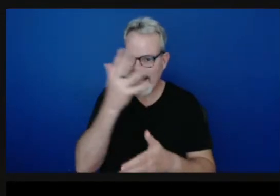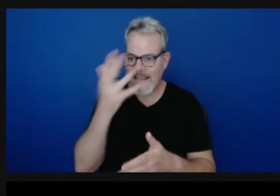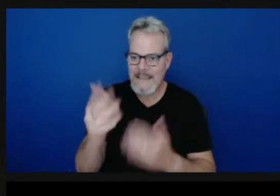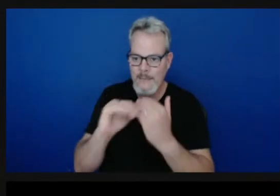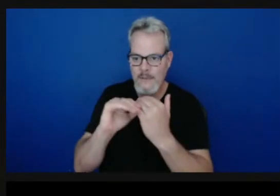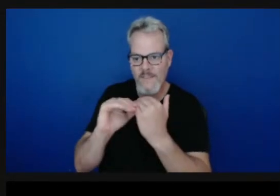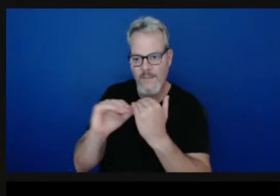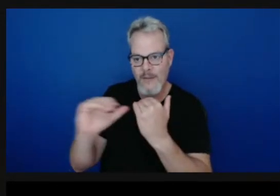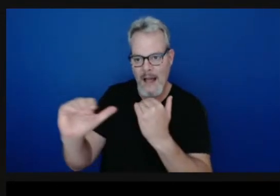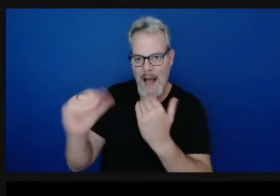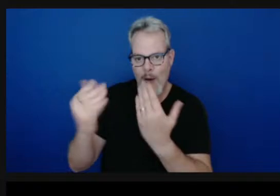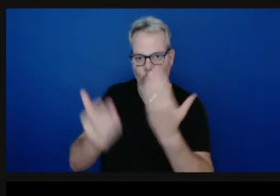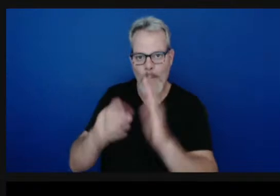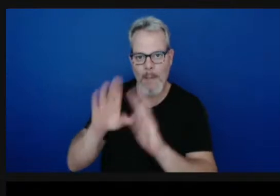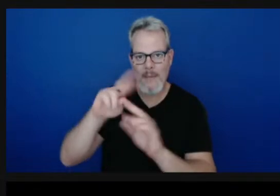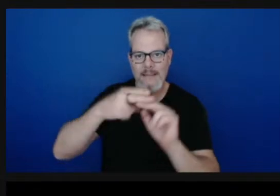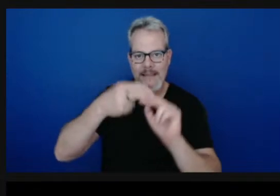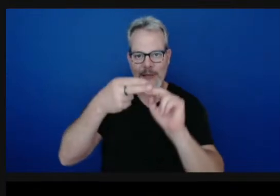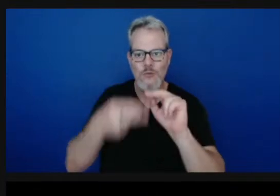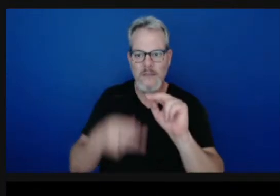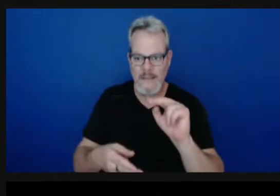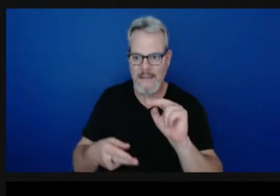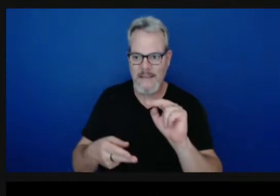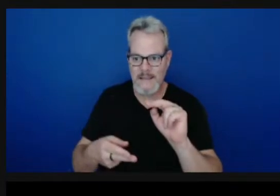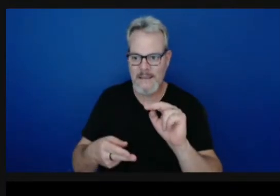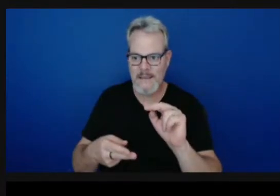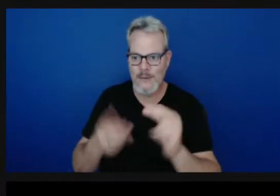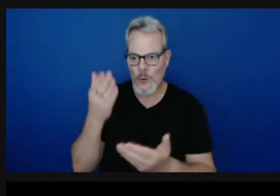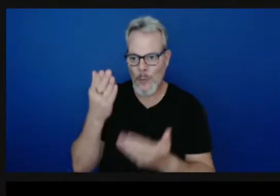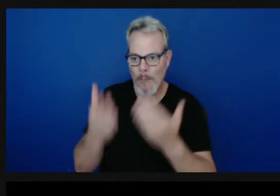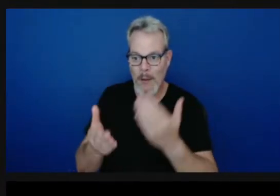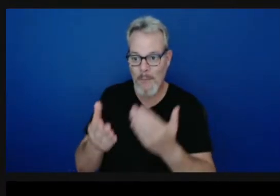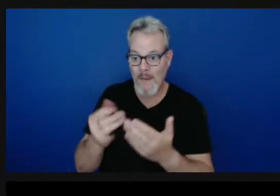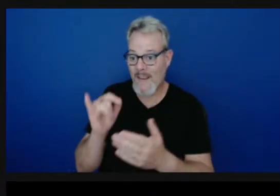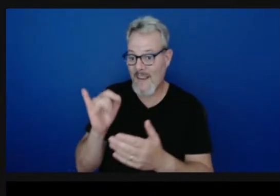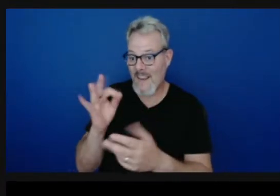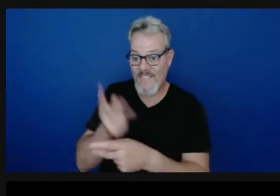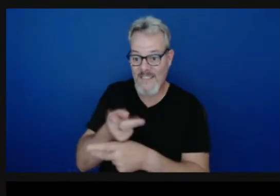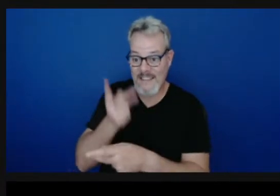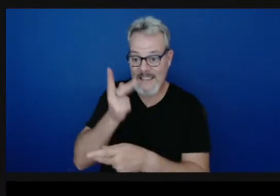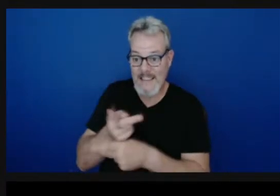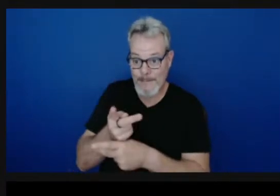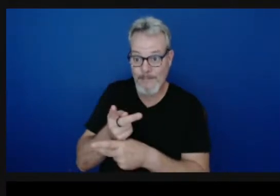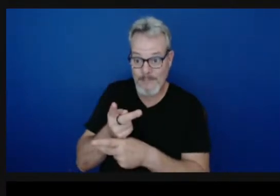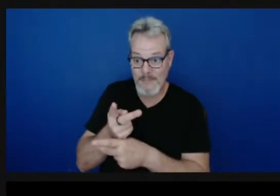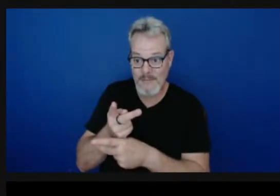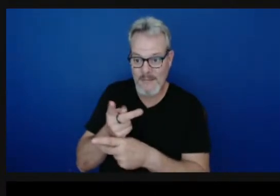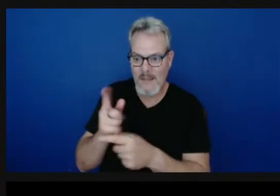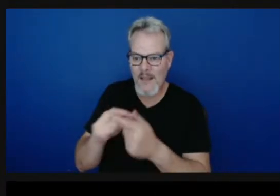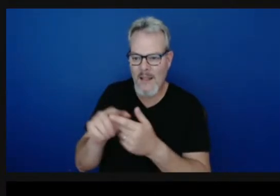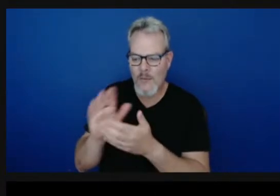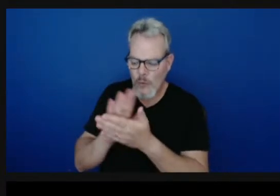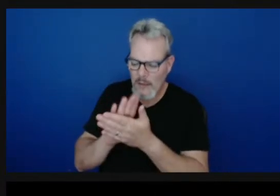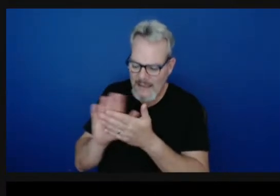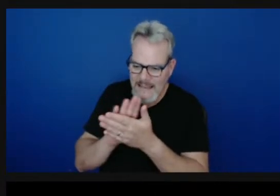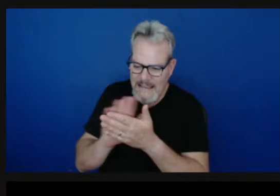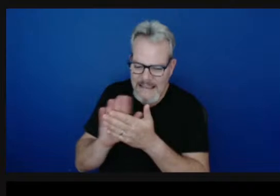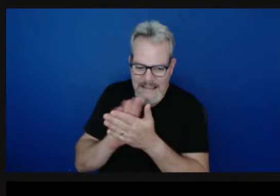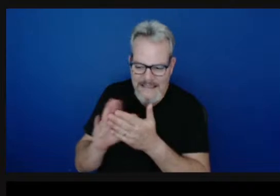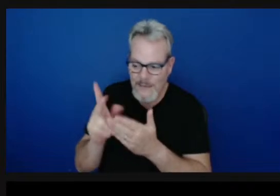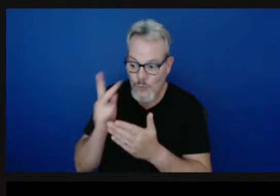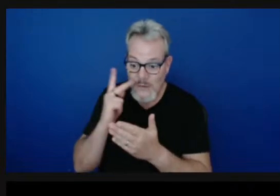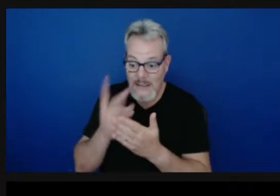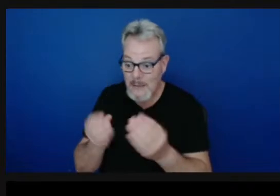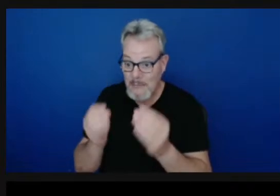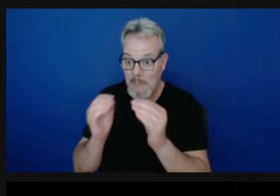even decreasing. So if this holds after the data cleans and keeps coming in here, the